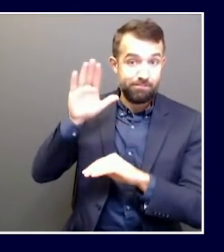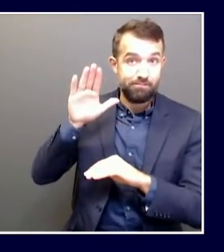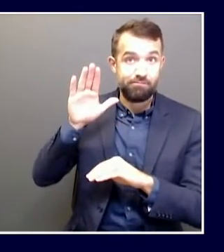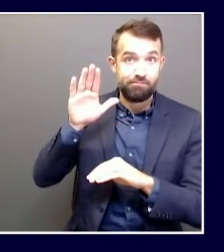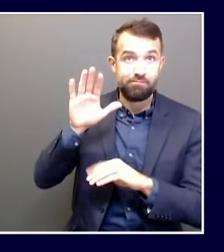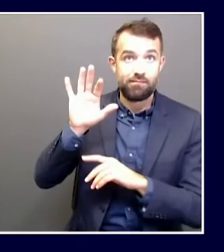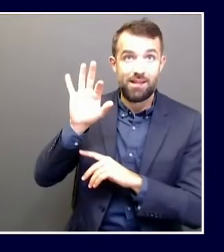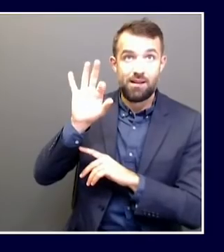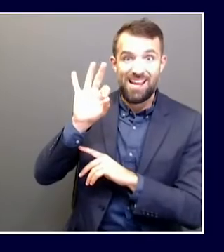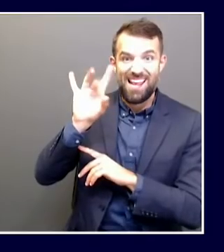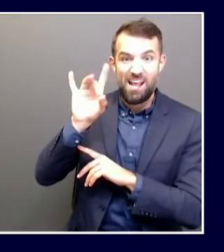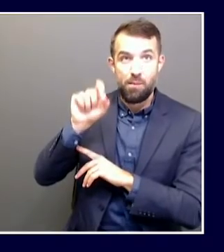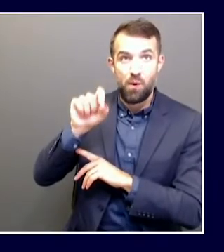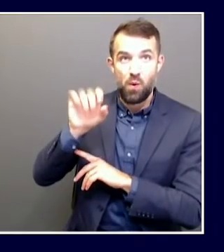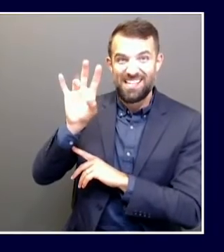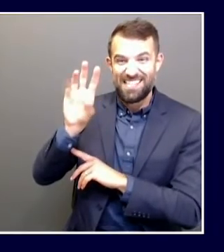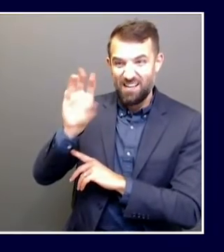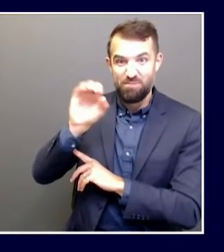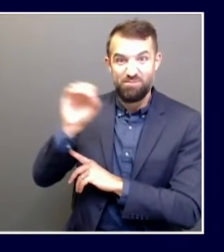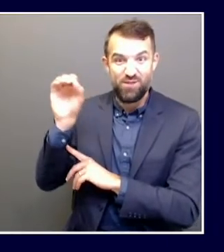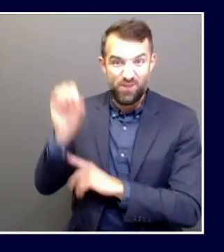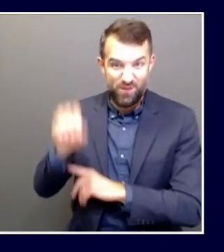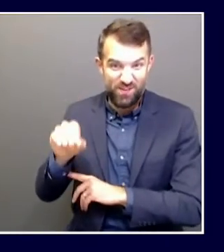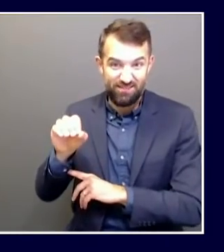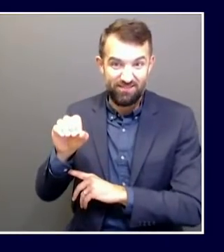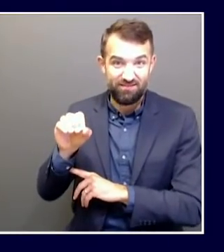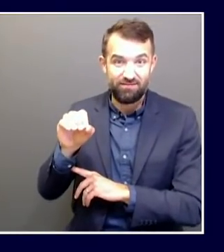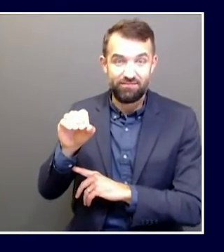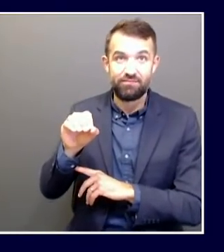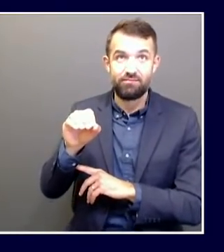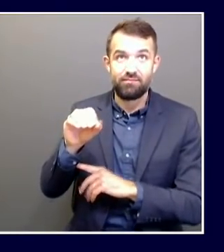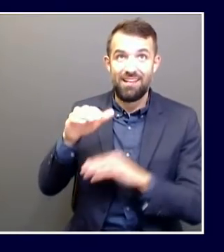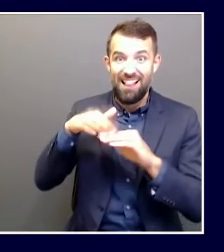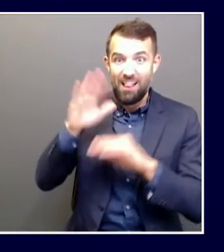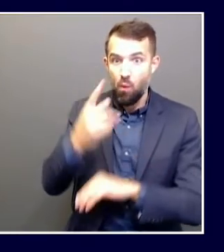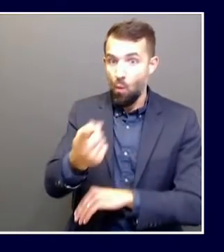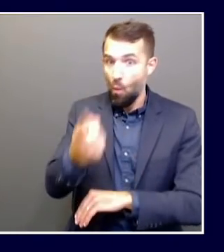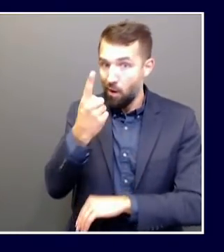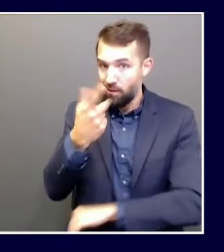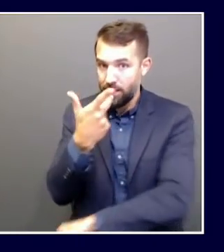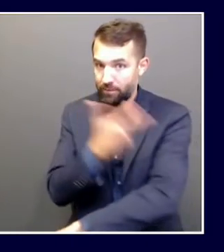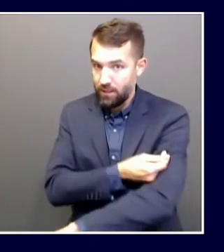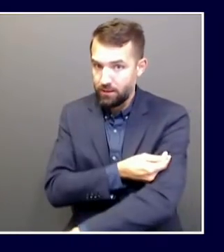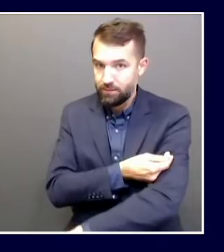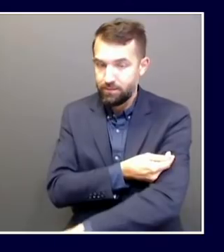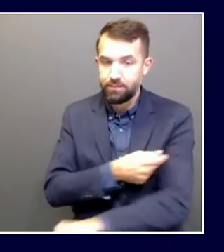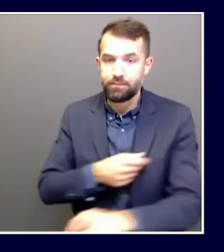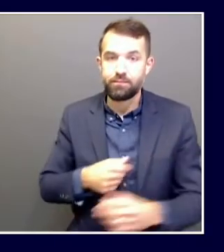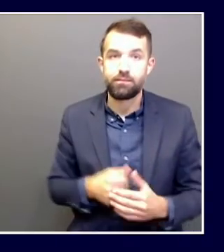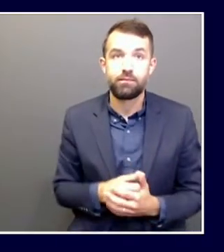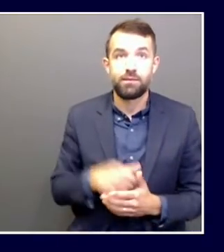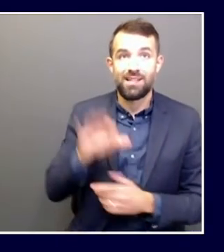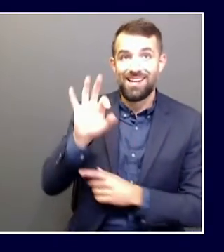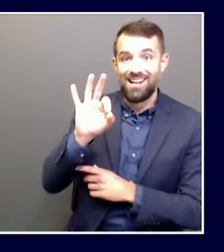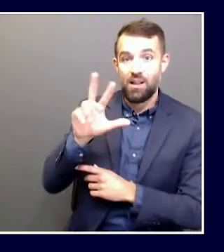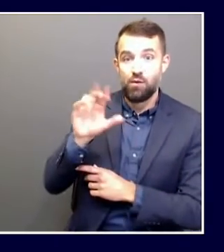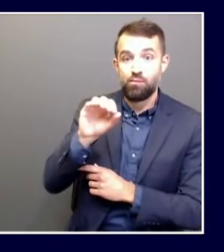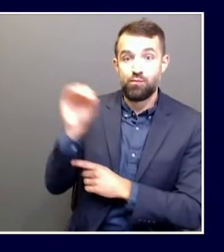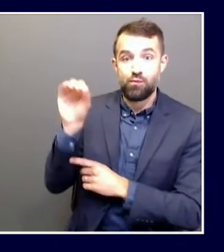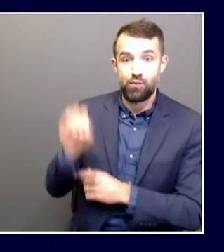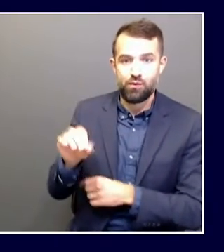98.6% have had at least one dose of COVID-19 vaccine, and 93% are fully